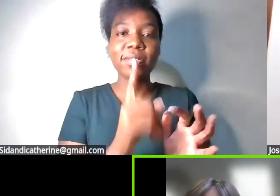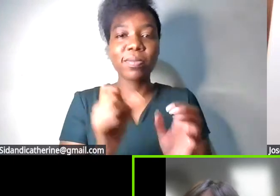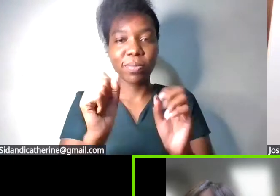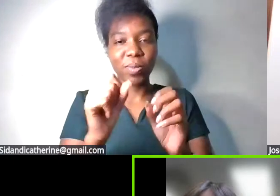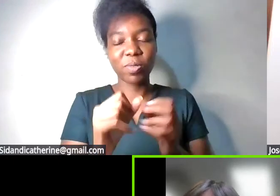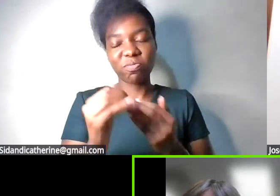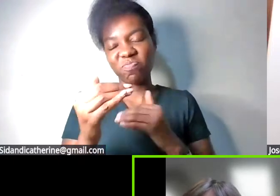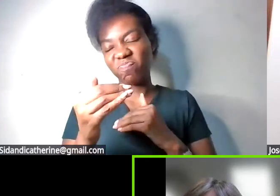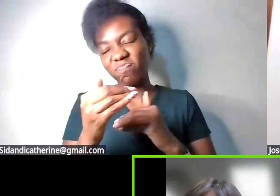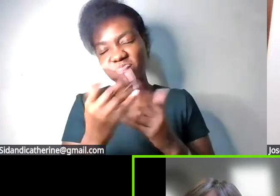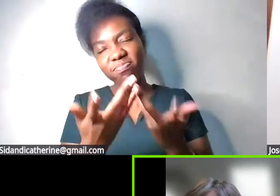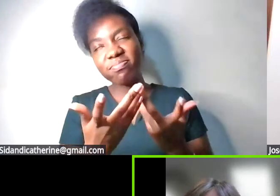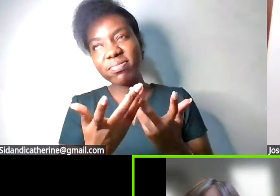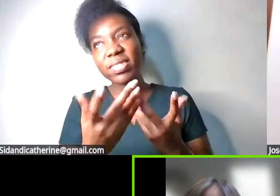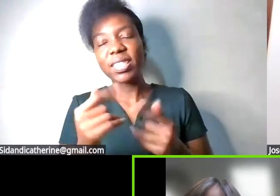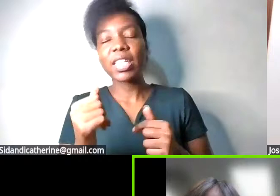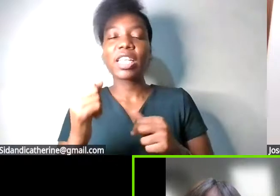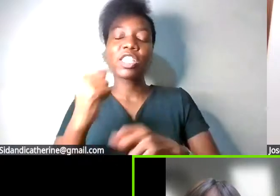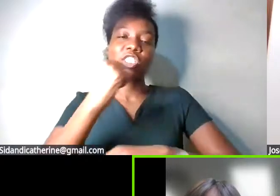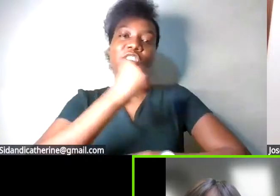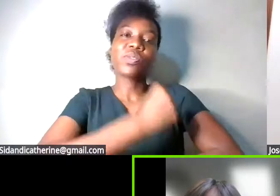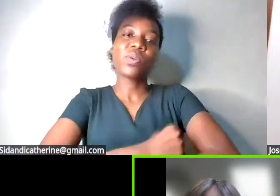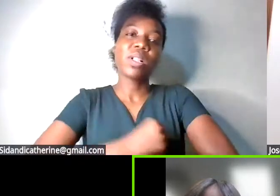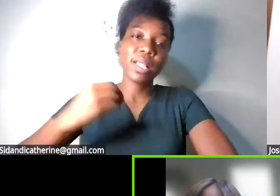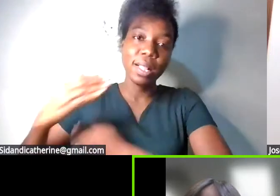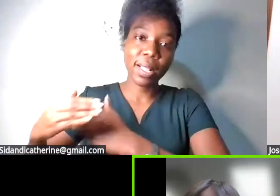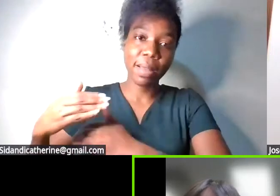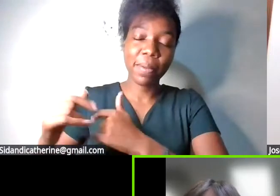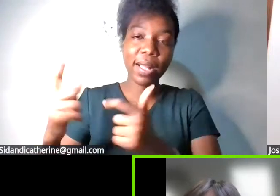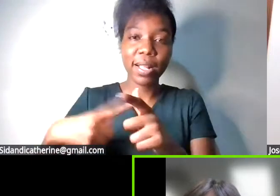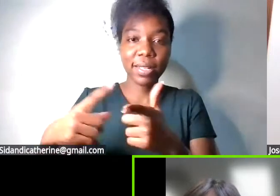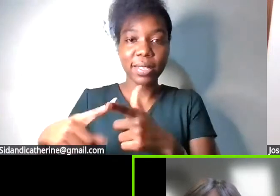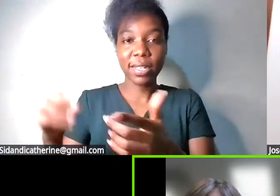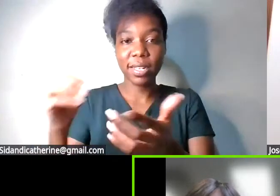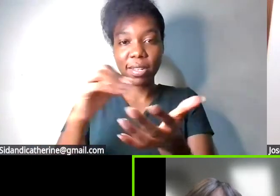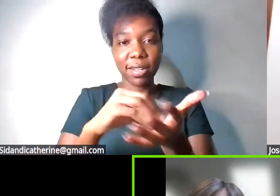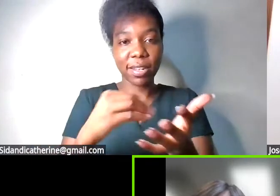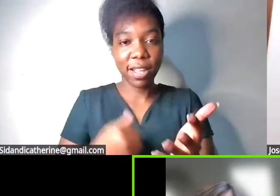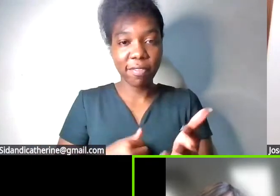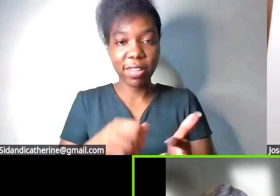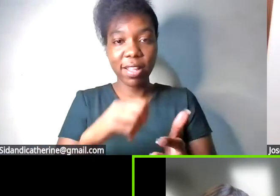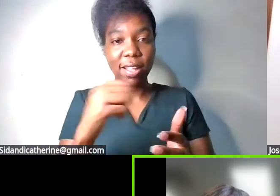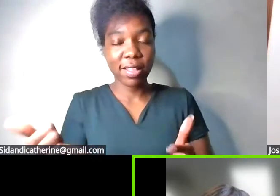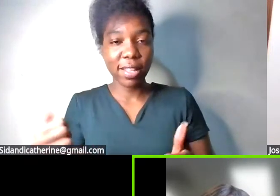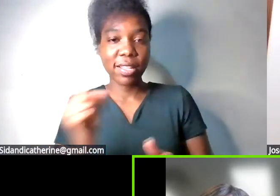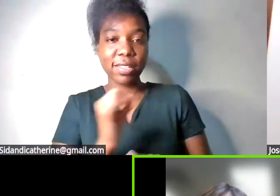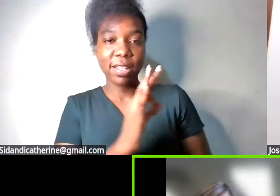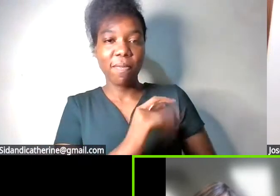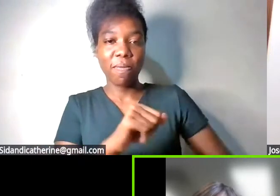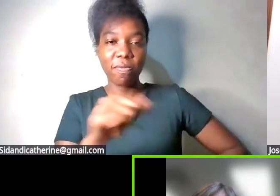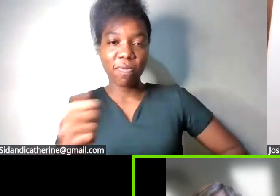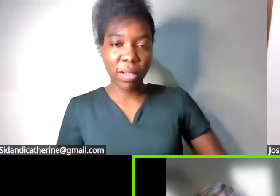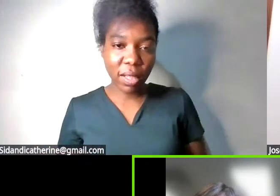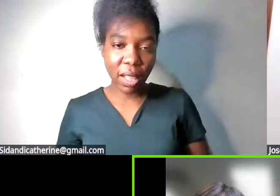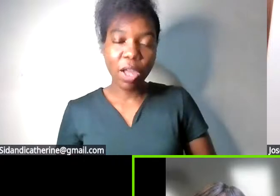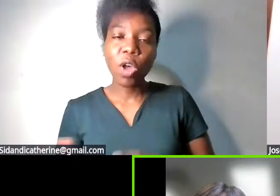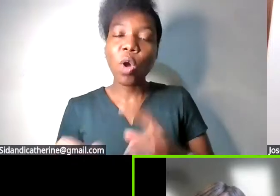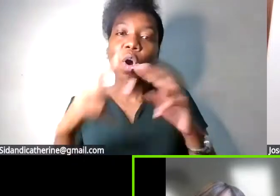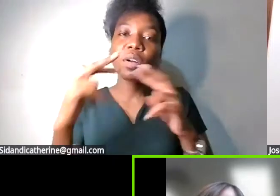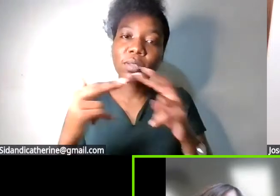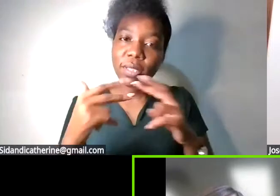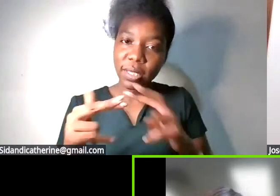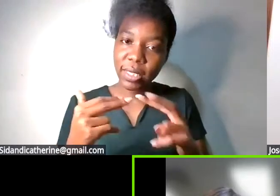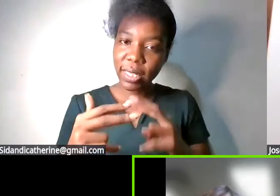the school neighborhood as well. And then we do have two other styles. One is the hotel style, which some students would like